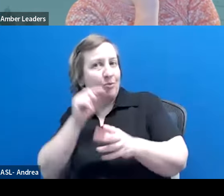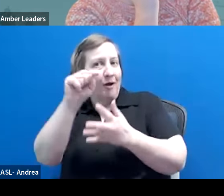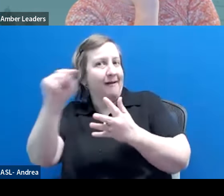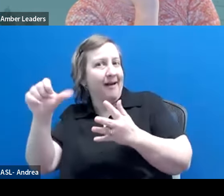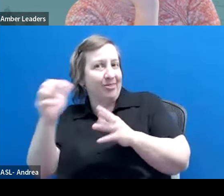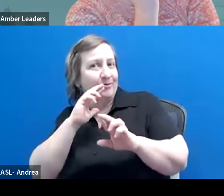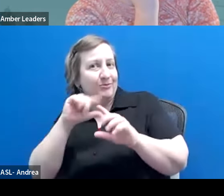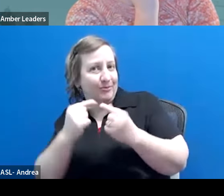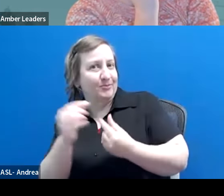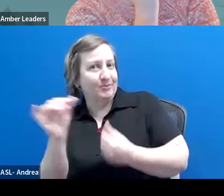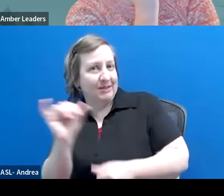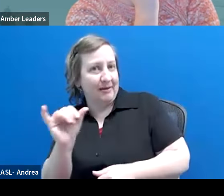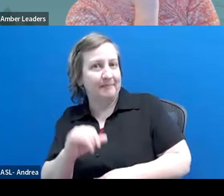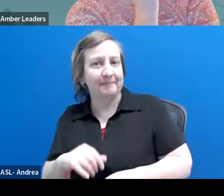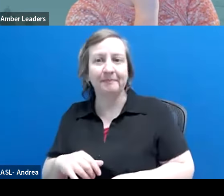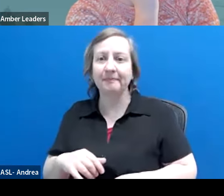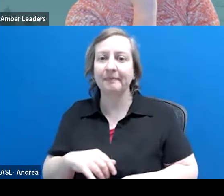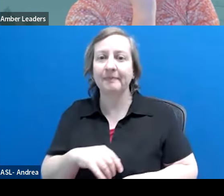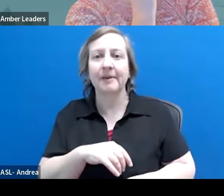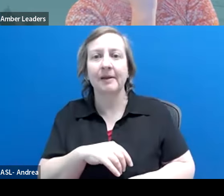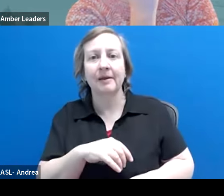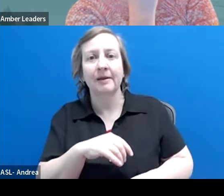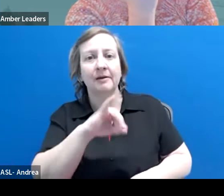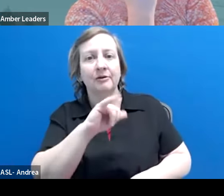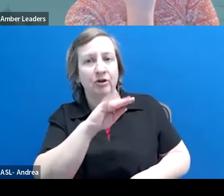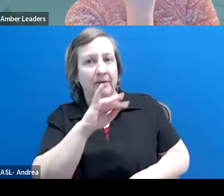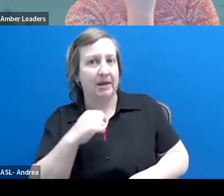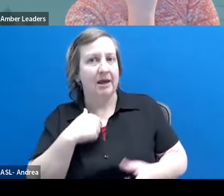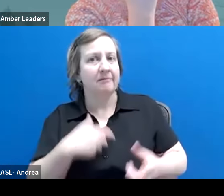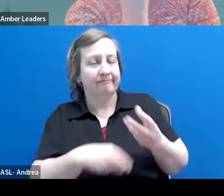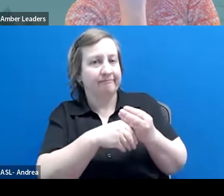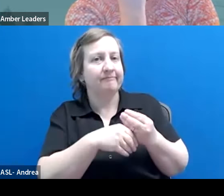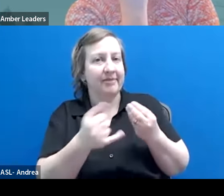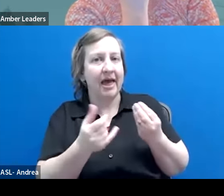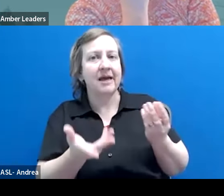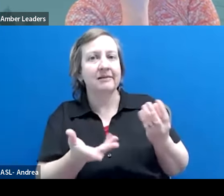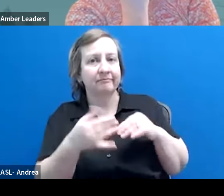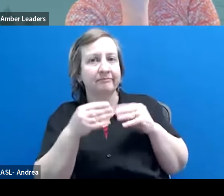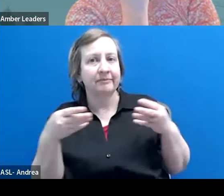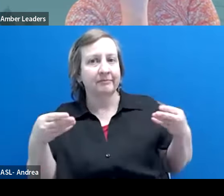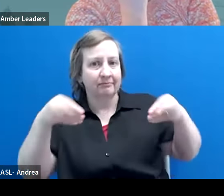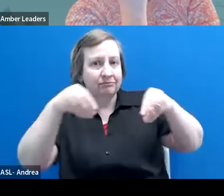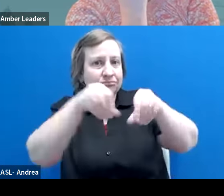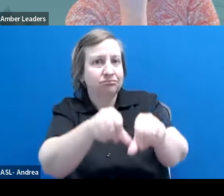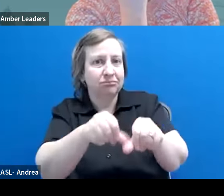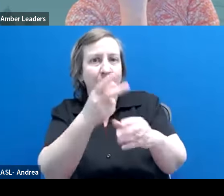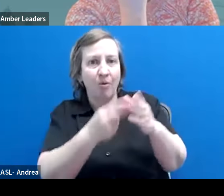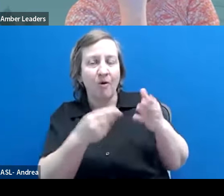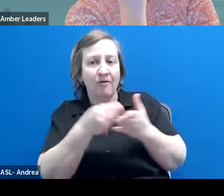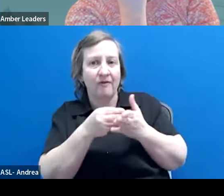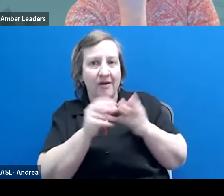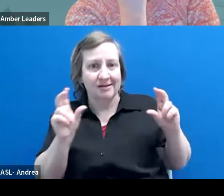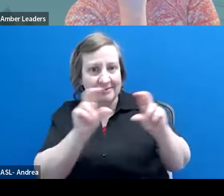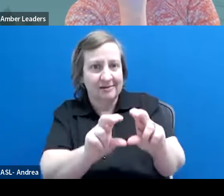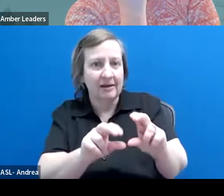And I'll just add some of that, again, echoing the braided funding comment in the main room with our community members, that was something that came up